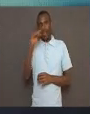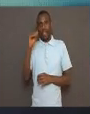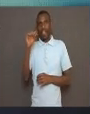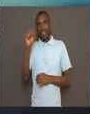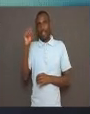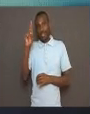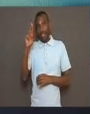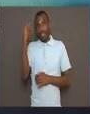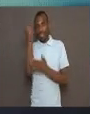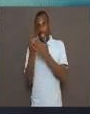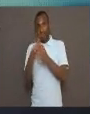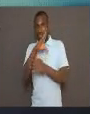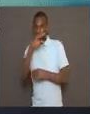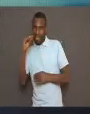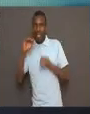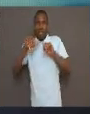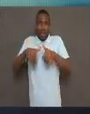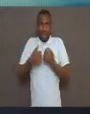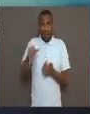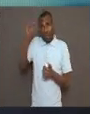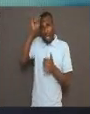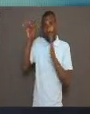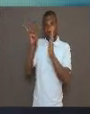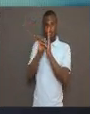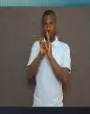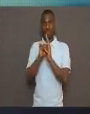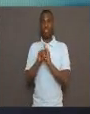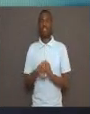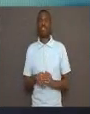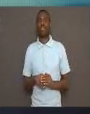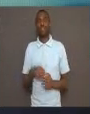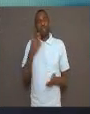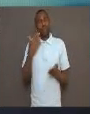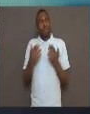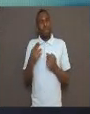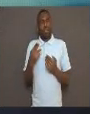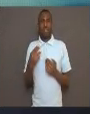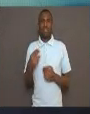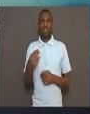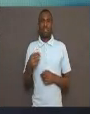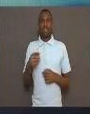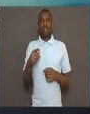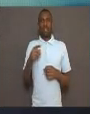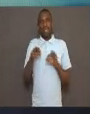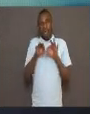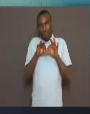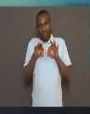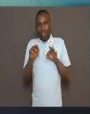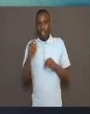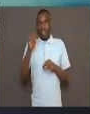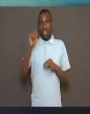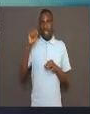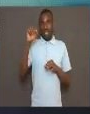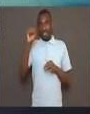graphs, and how Young's modulus may be used to measure the